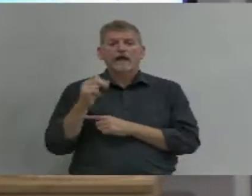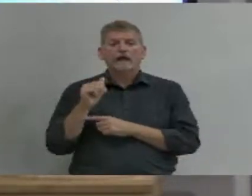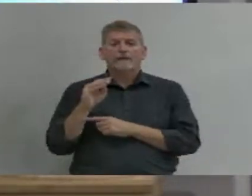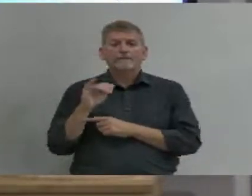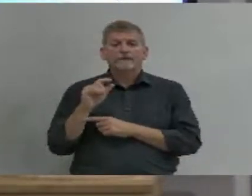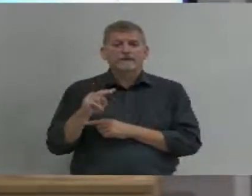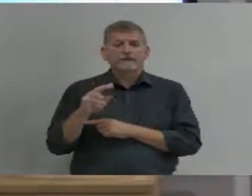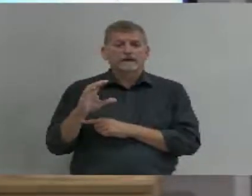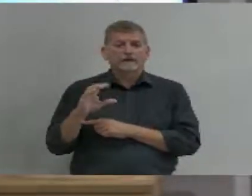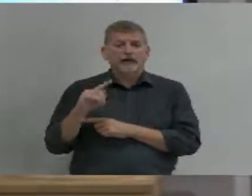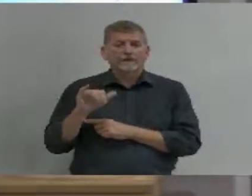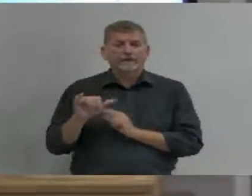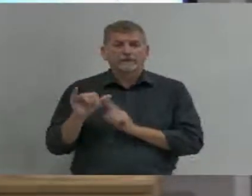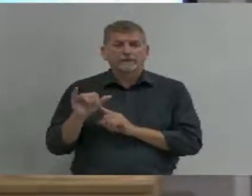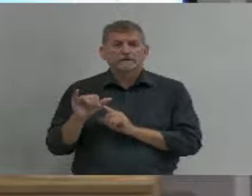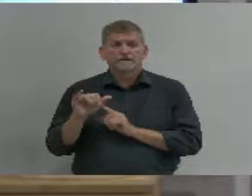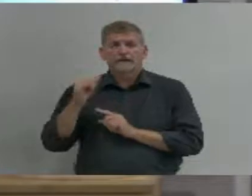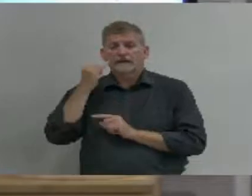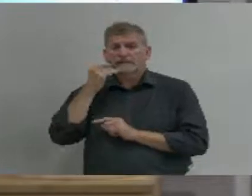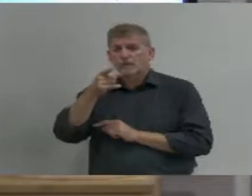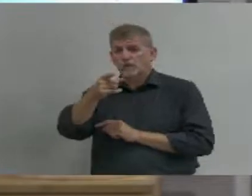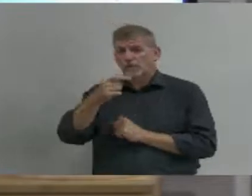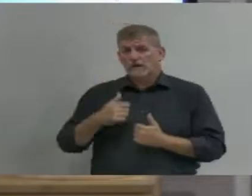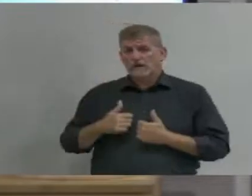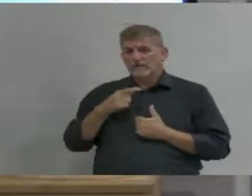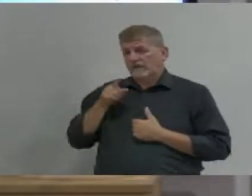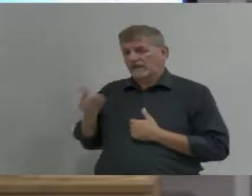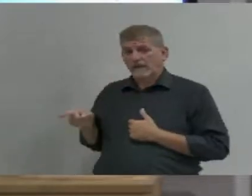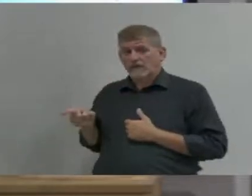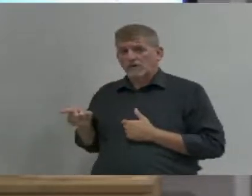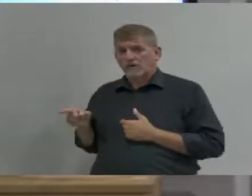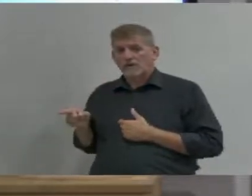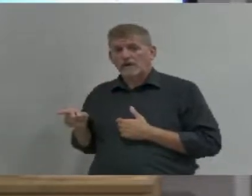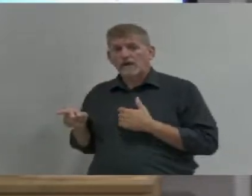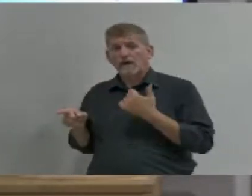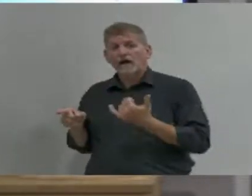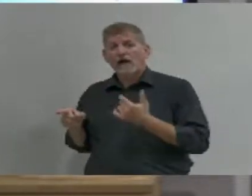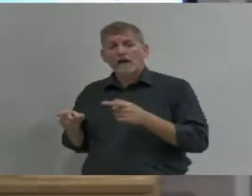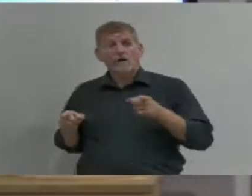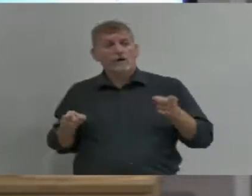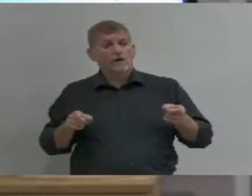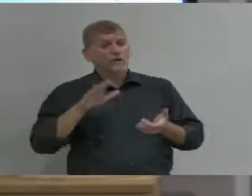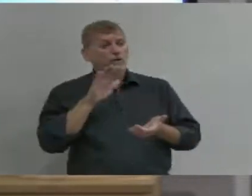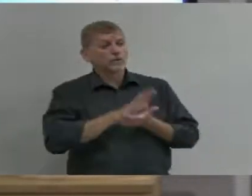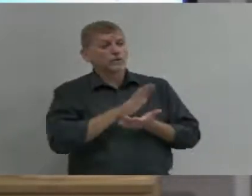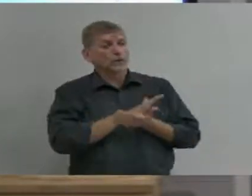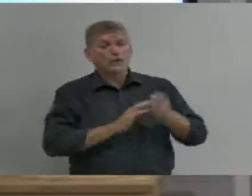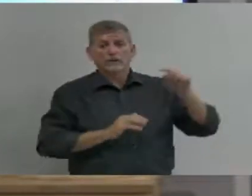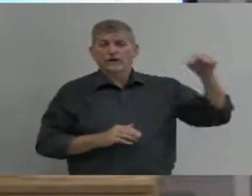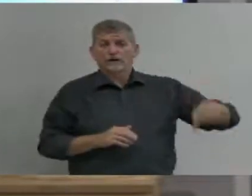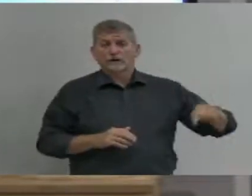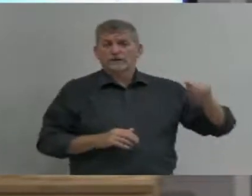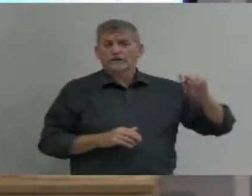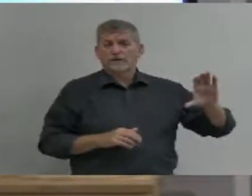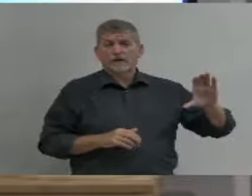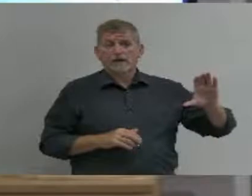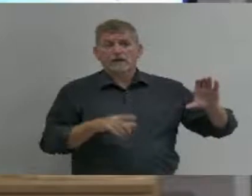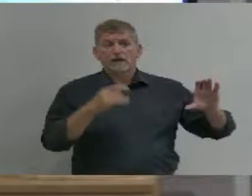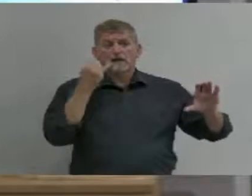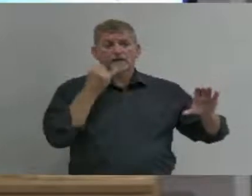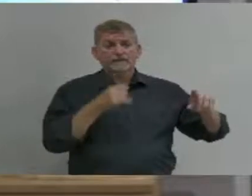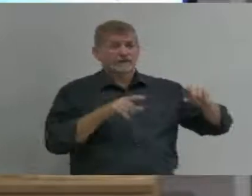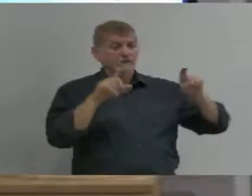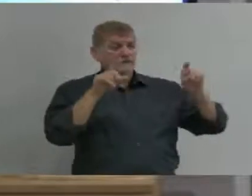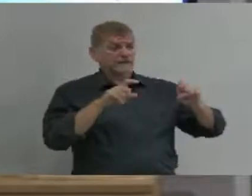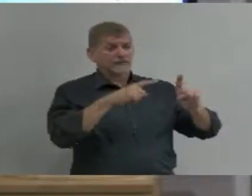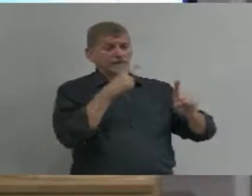they're not living at Purdue, but they spend most of the year at Purdue because it's school, right? So if they test positive in Tippecanoe County, where does this case get